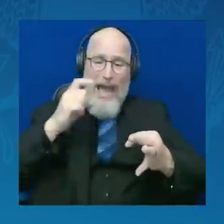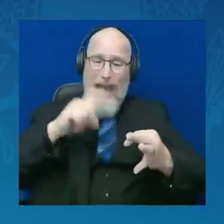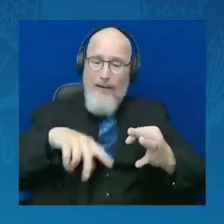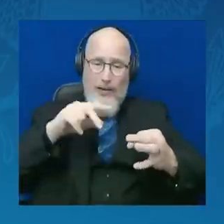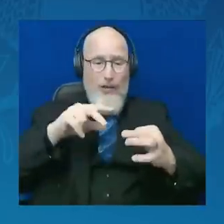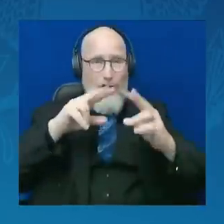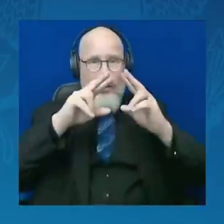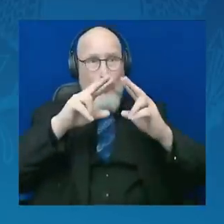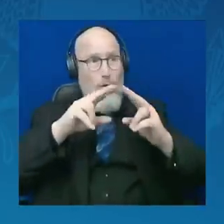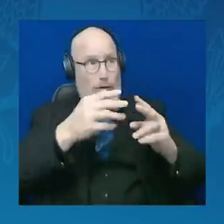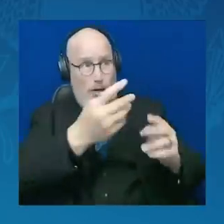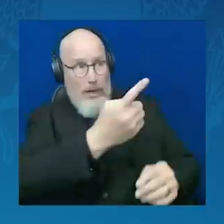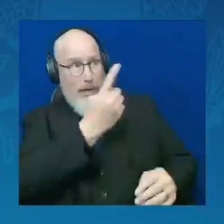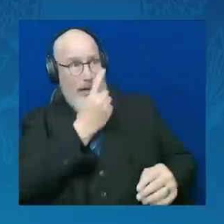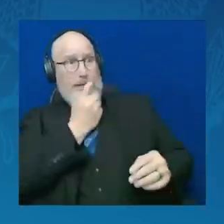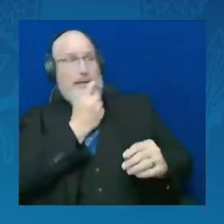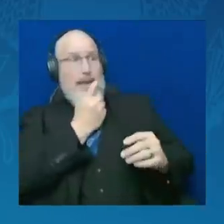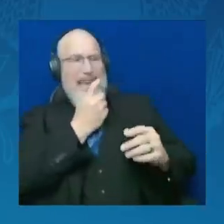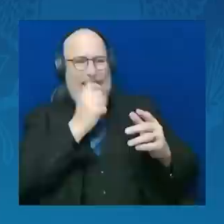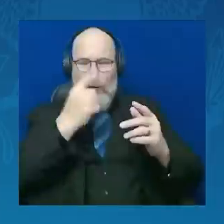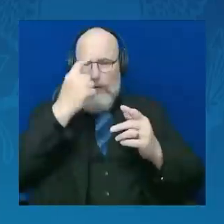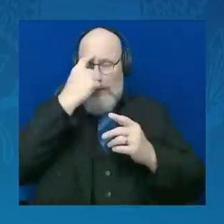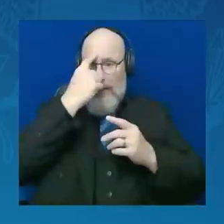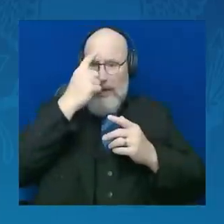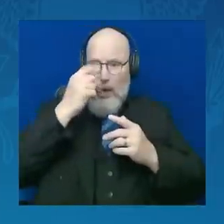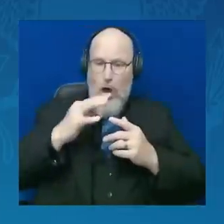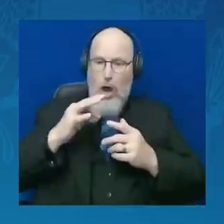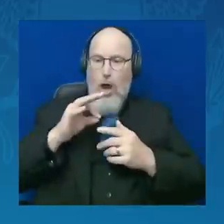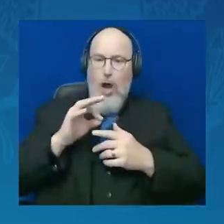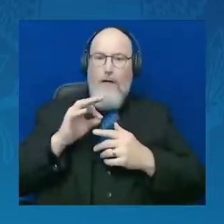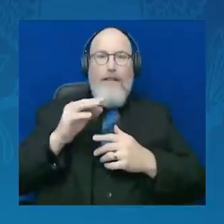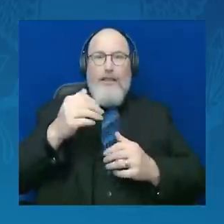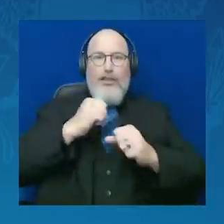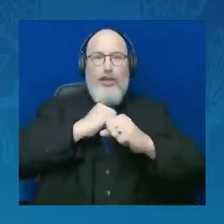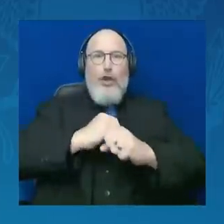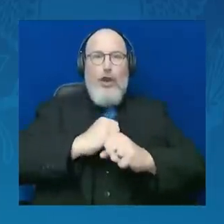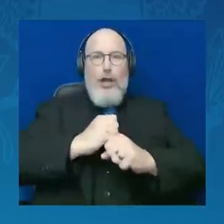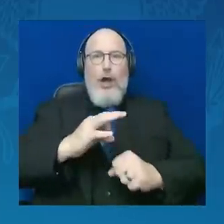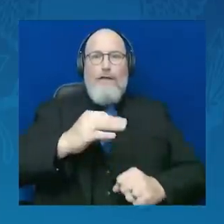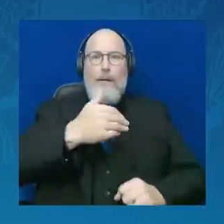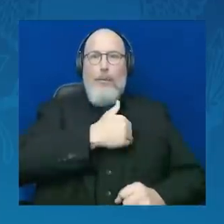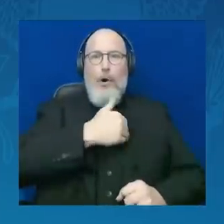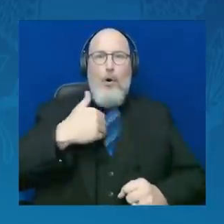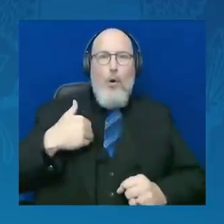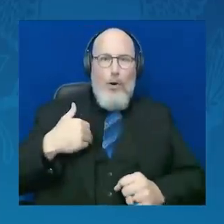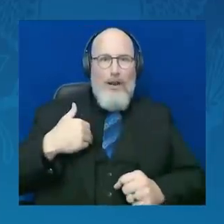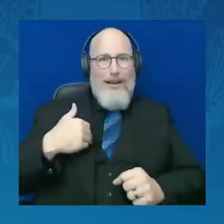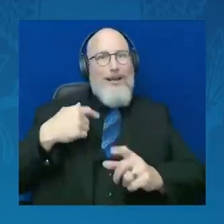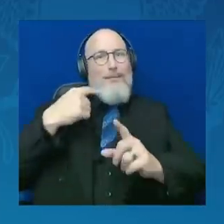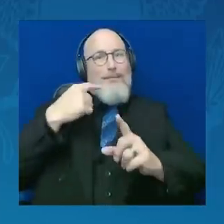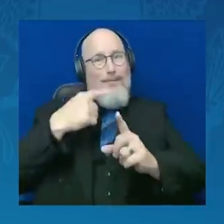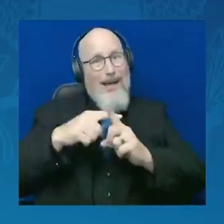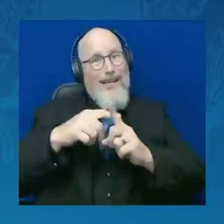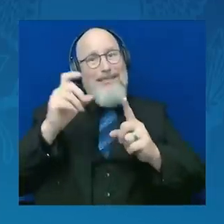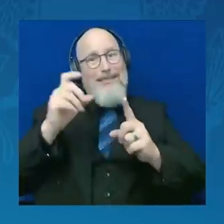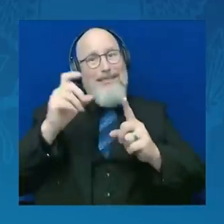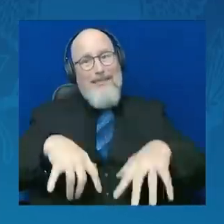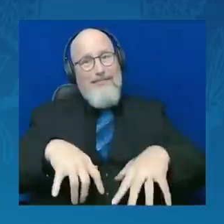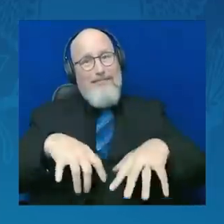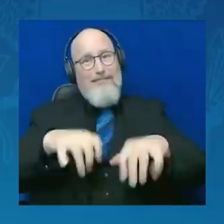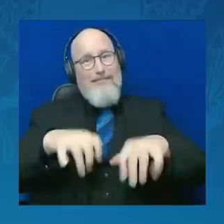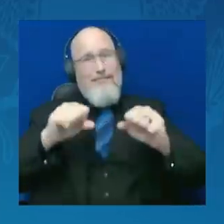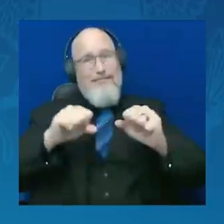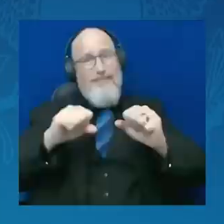lens, through the prism of the security of Poland, but we also have to adopt the perspective of the security of NATO as a whole. So